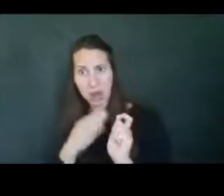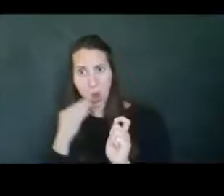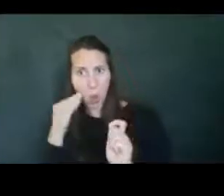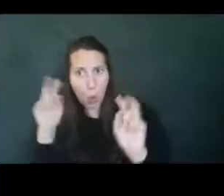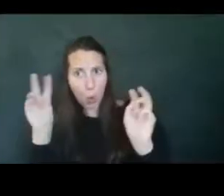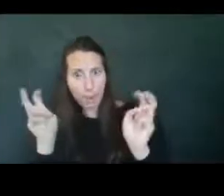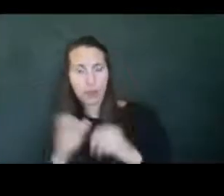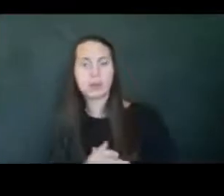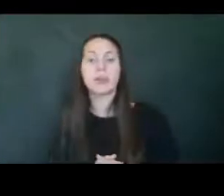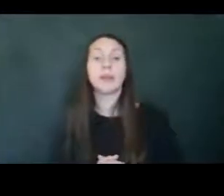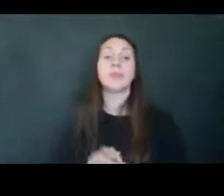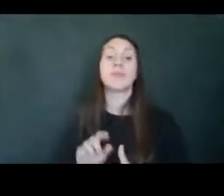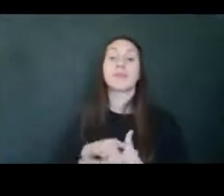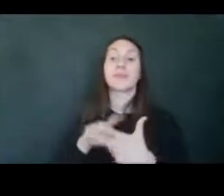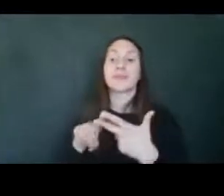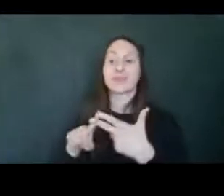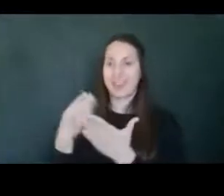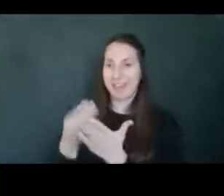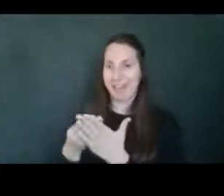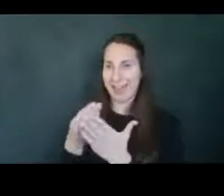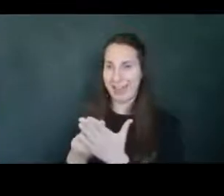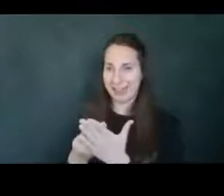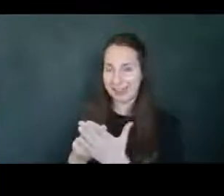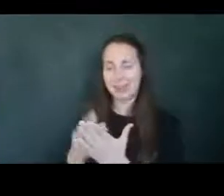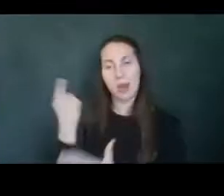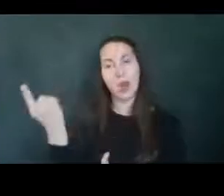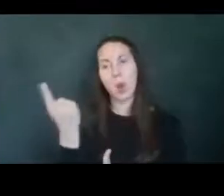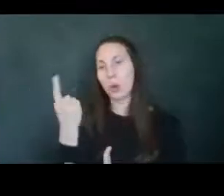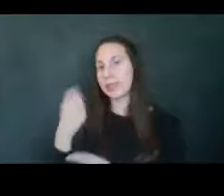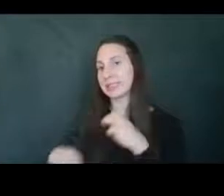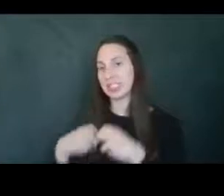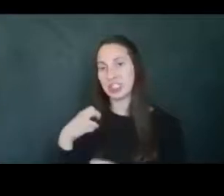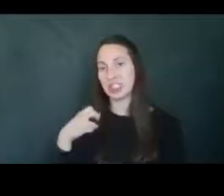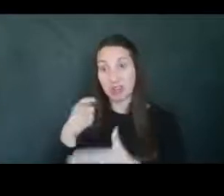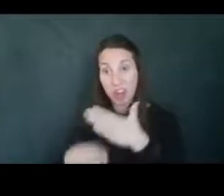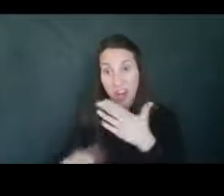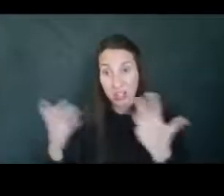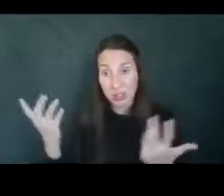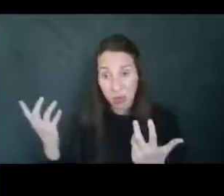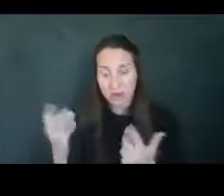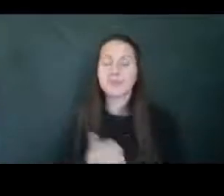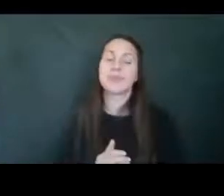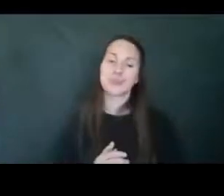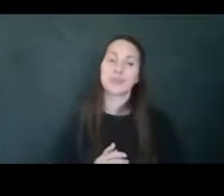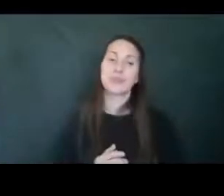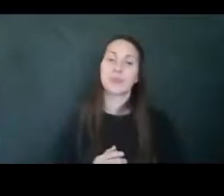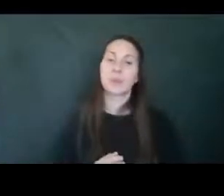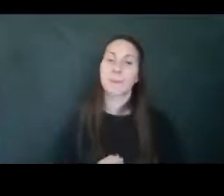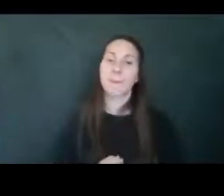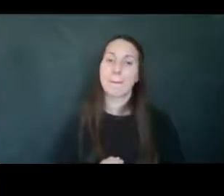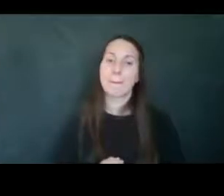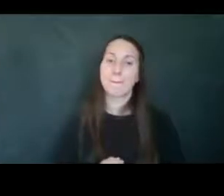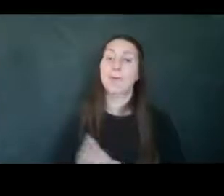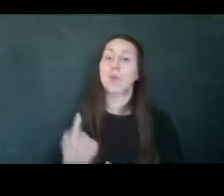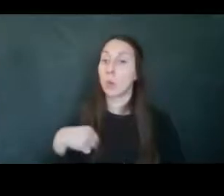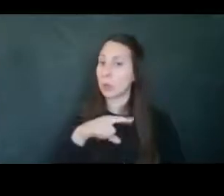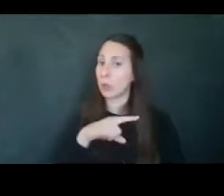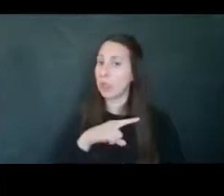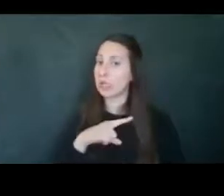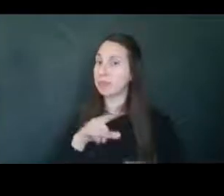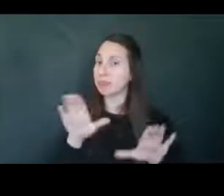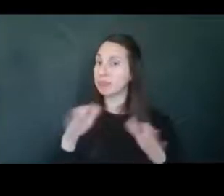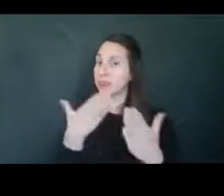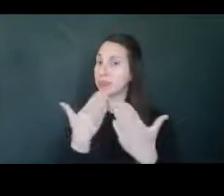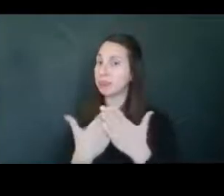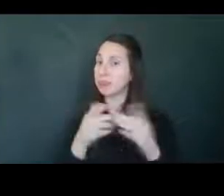finances, which are always an issue. What's this going to cost? We did a pretty good job of programs that didn't cost very much, except for